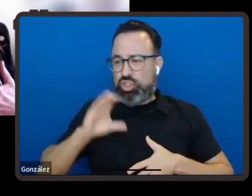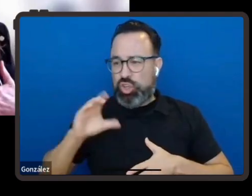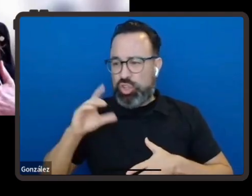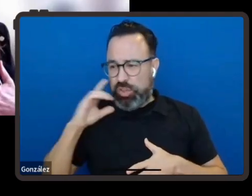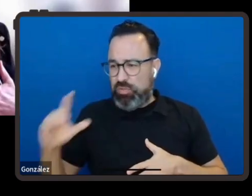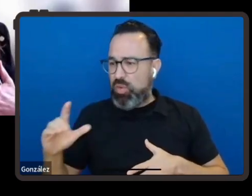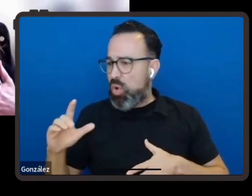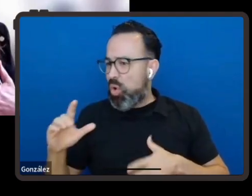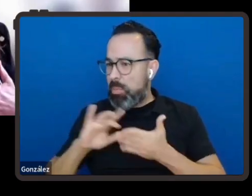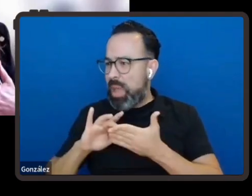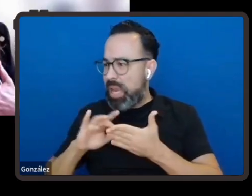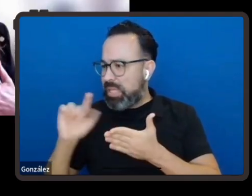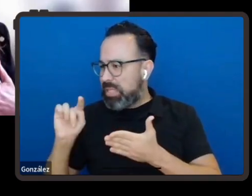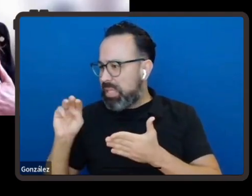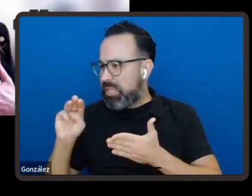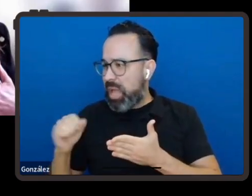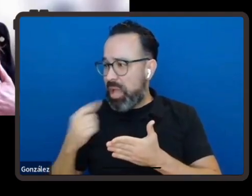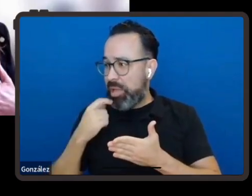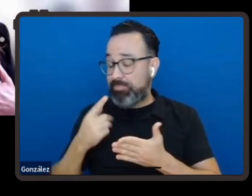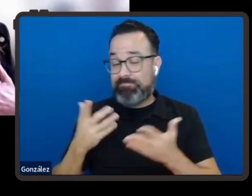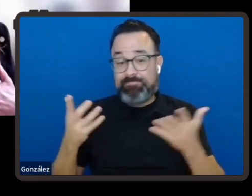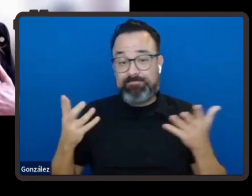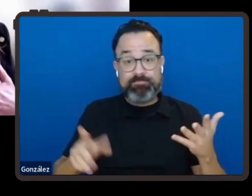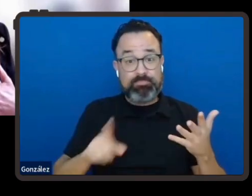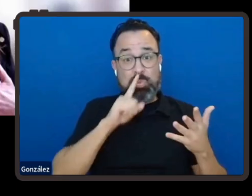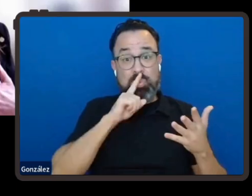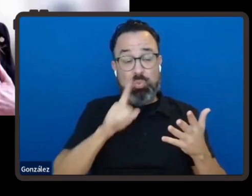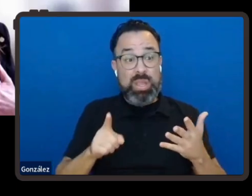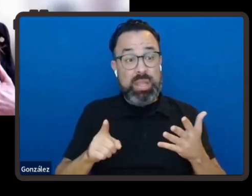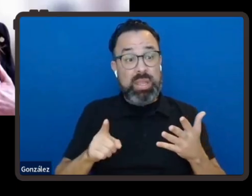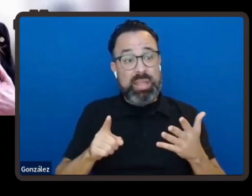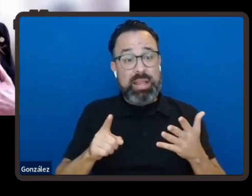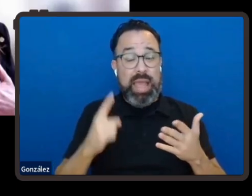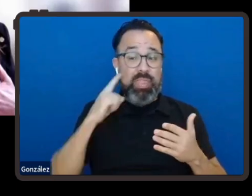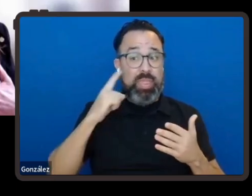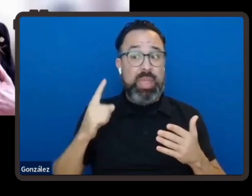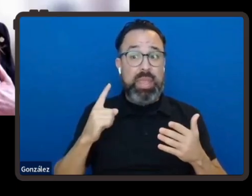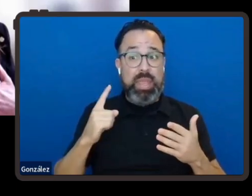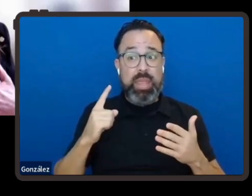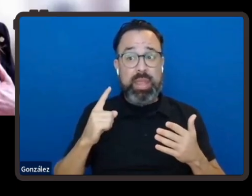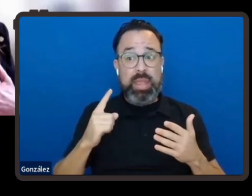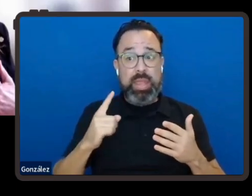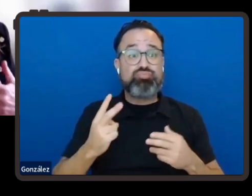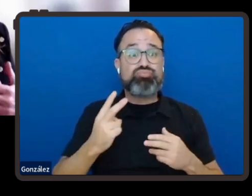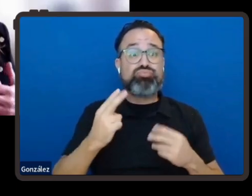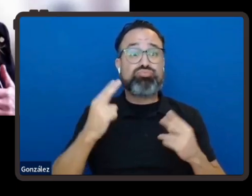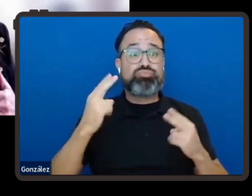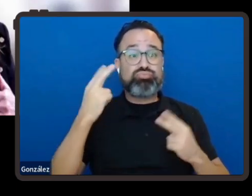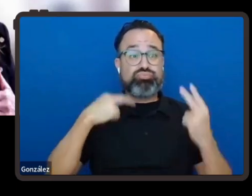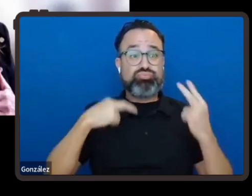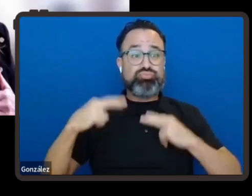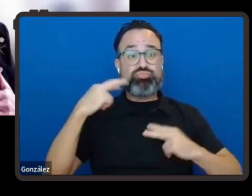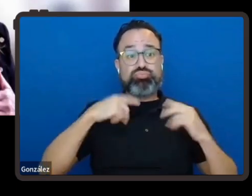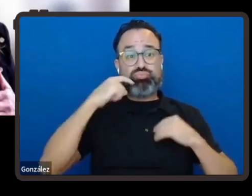to bottom is very, very, very important. And yes, I